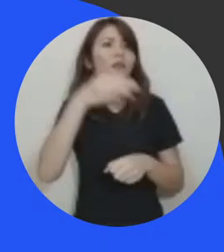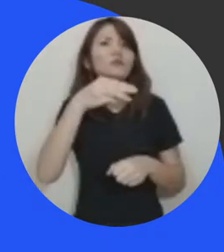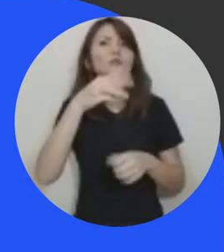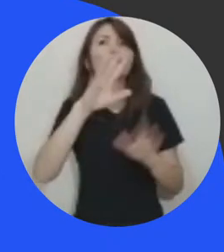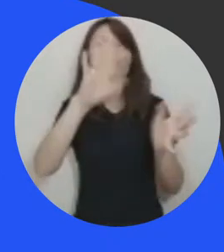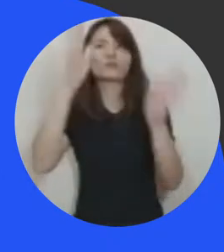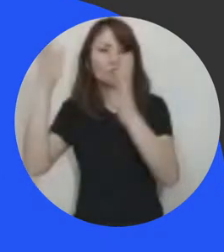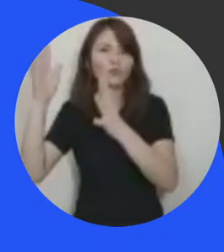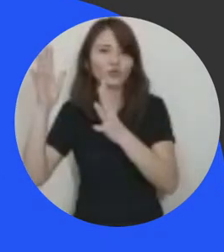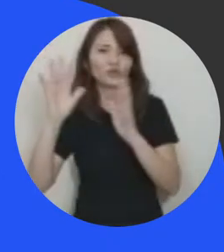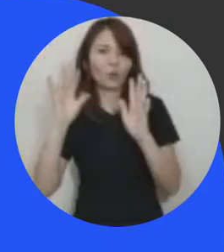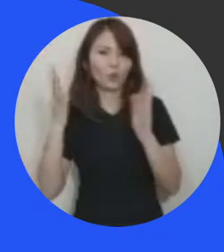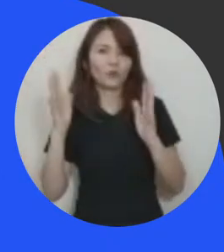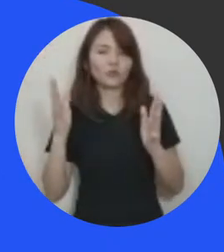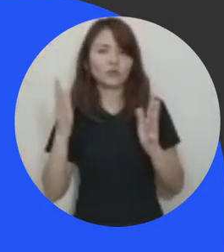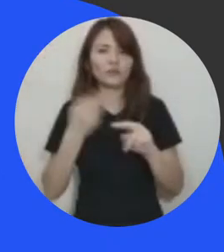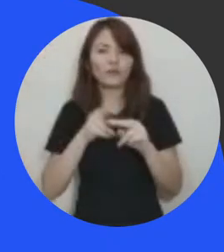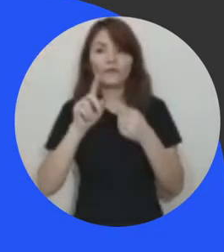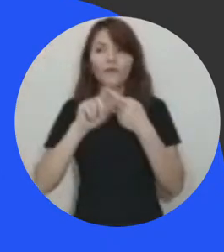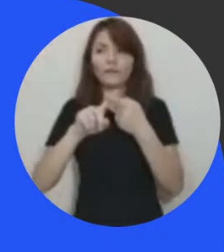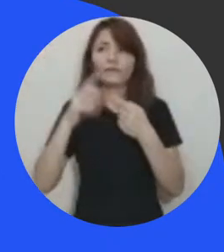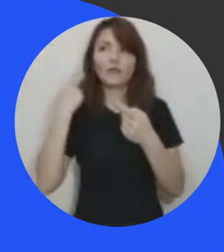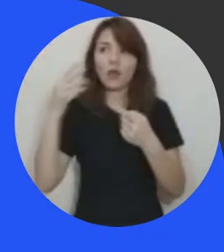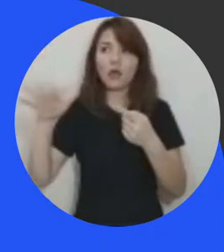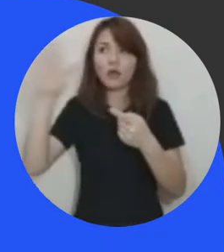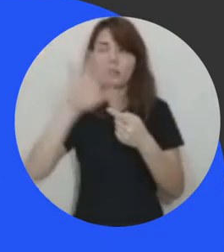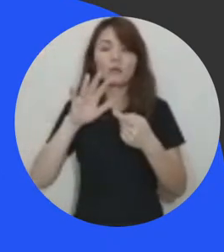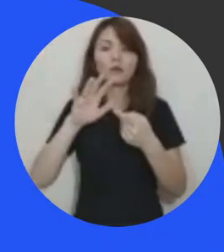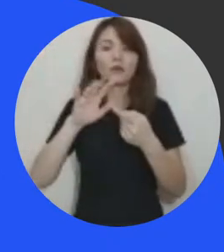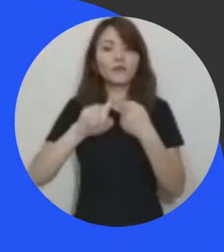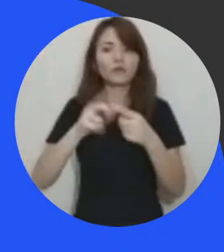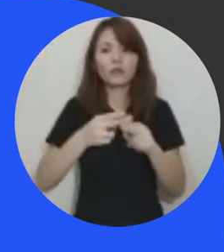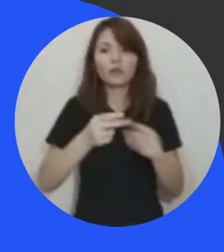UK. And we could also identify that